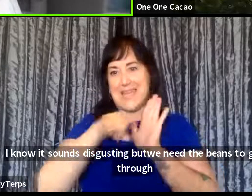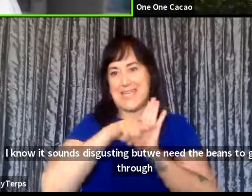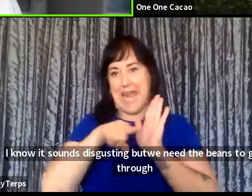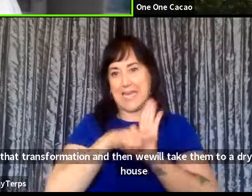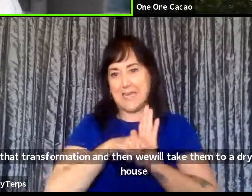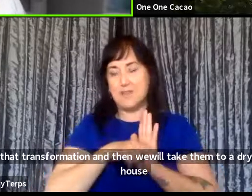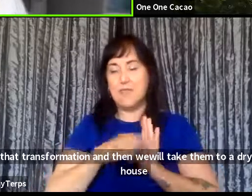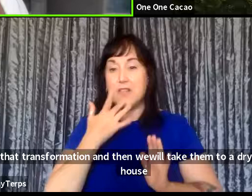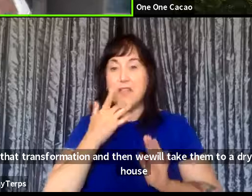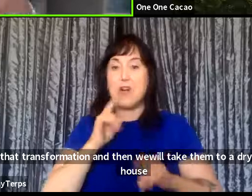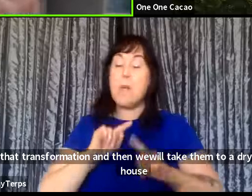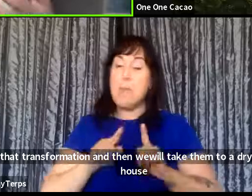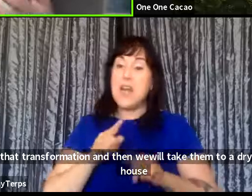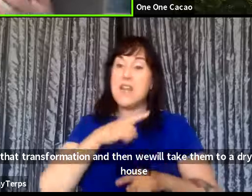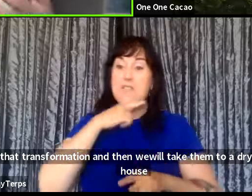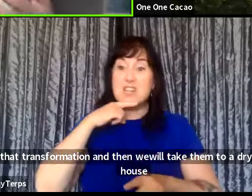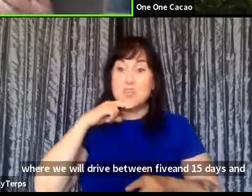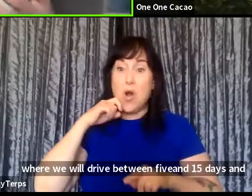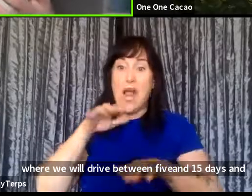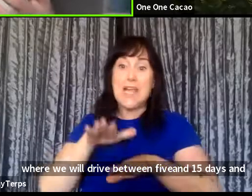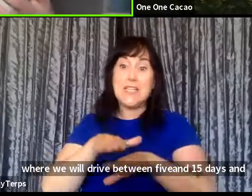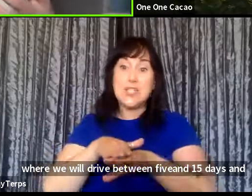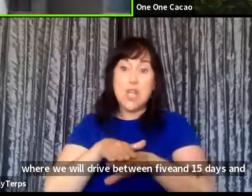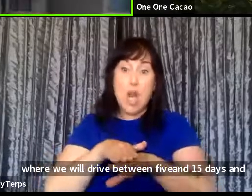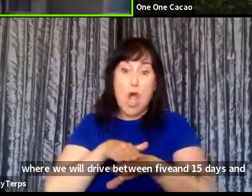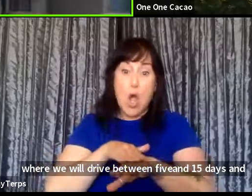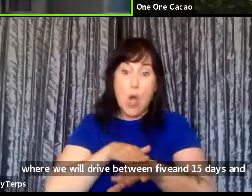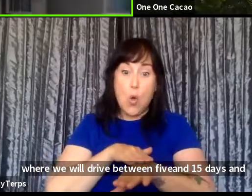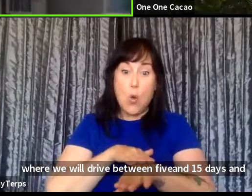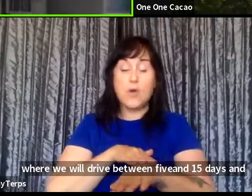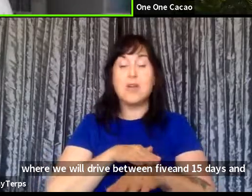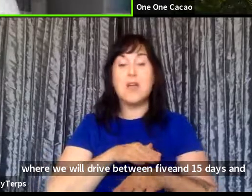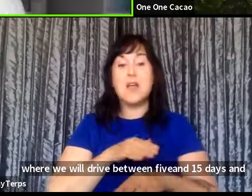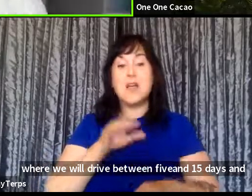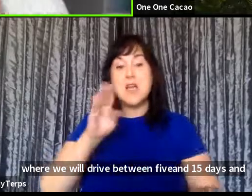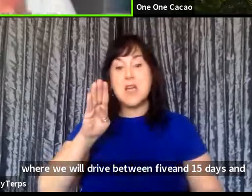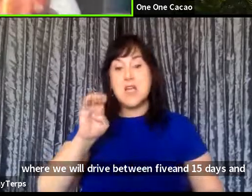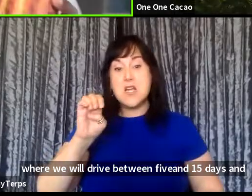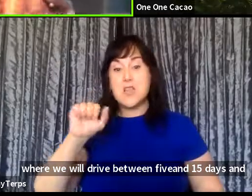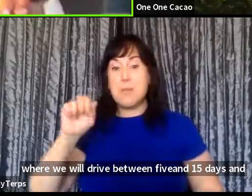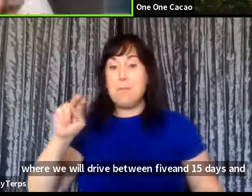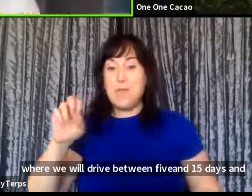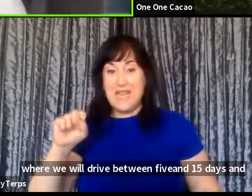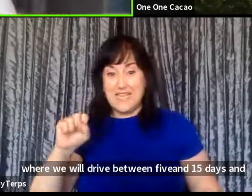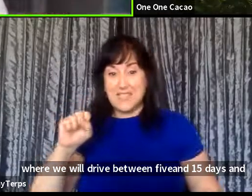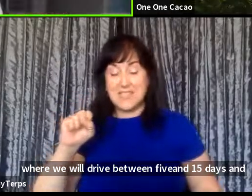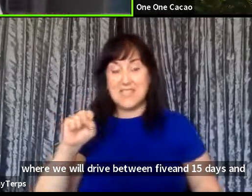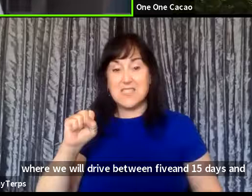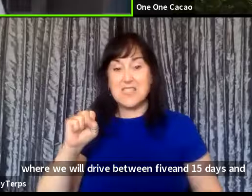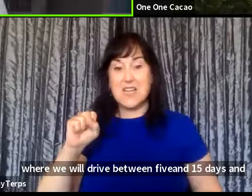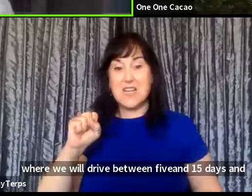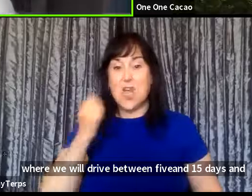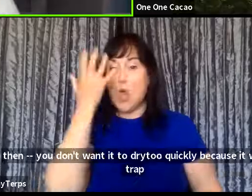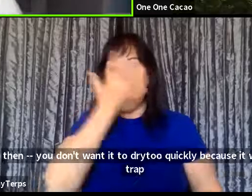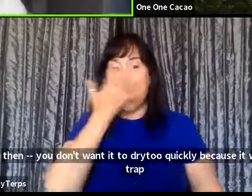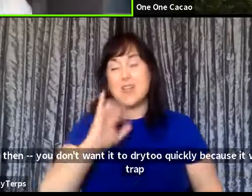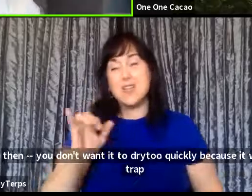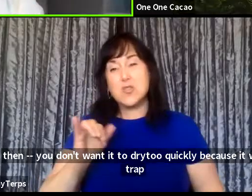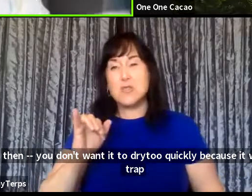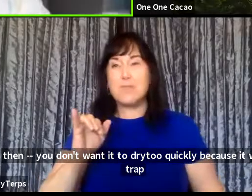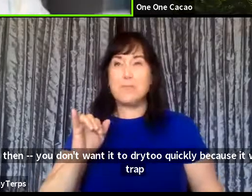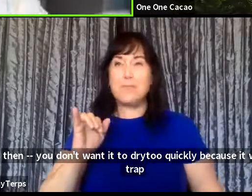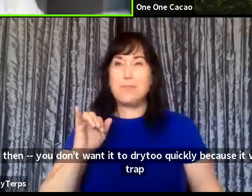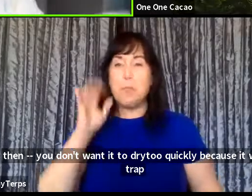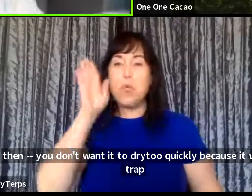slowly over time, we're going to get beans which won't look purple, almost like a freshly opened pod or a bean, okay? But they'll